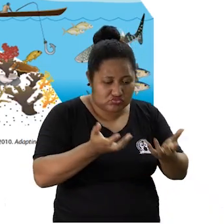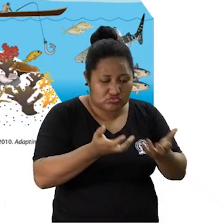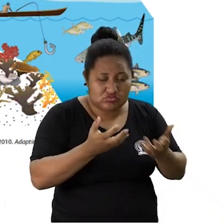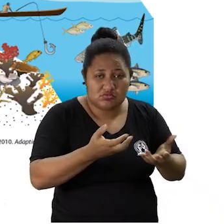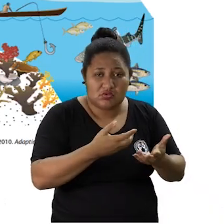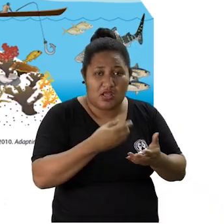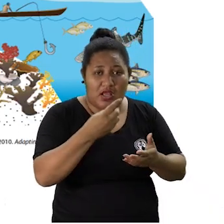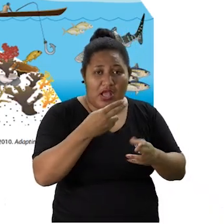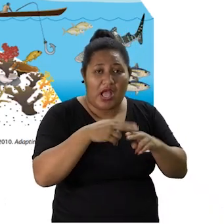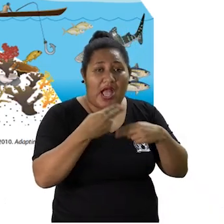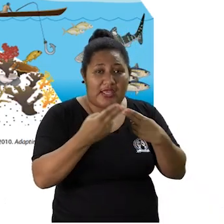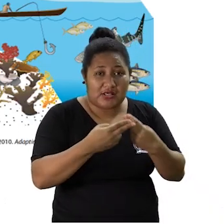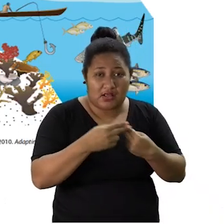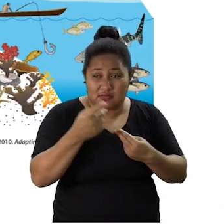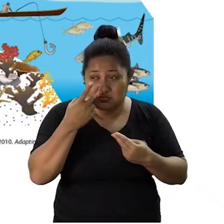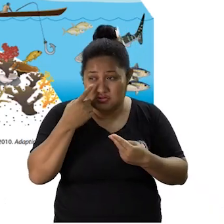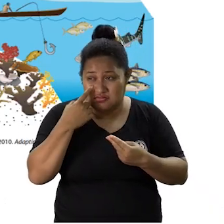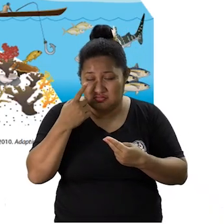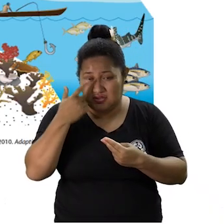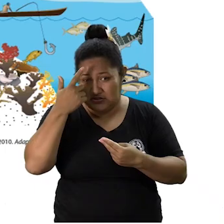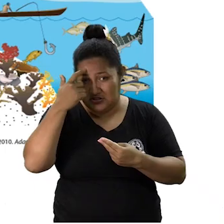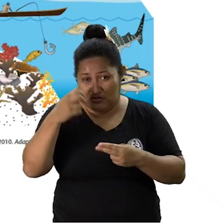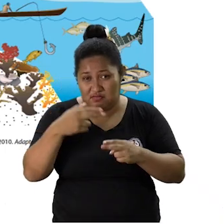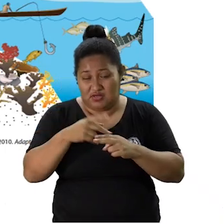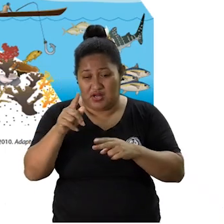inga pēr fua le ata le wa ai tātou.